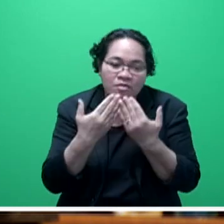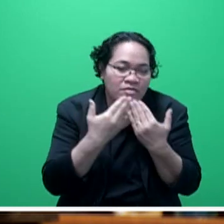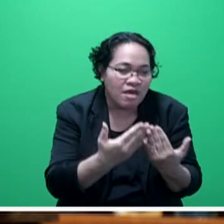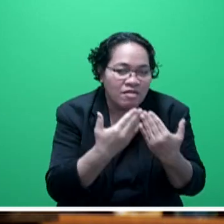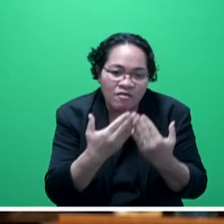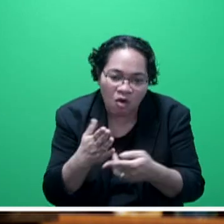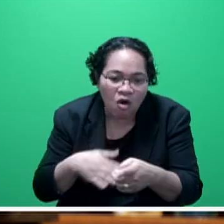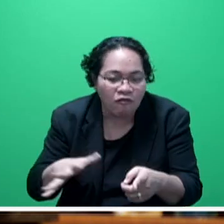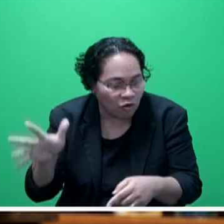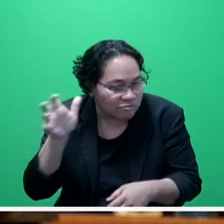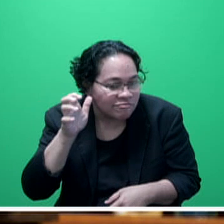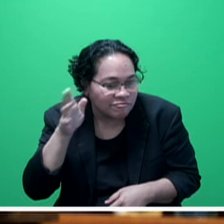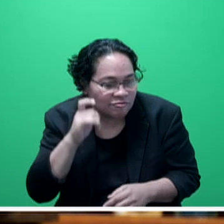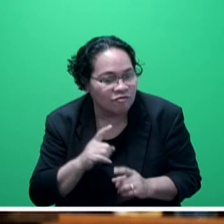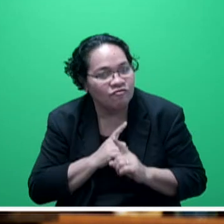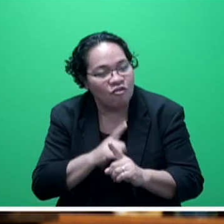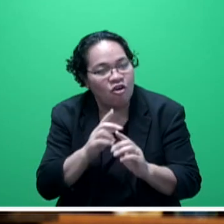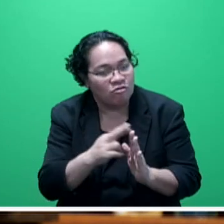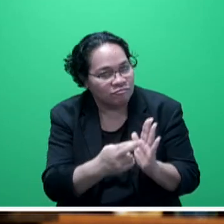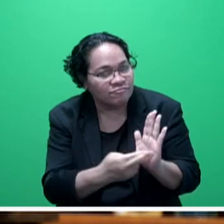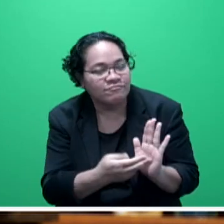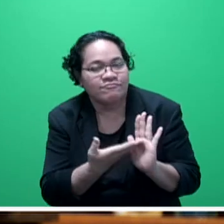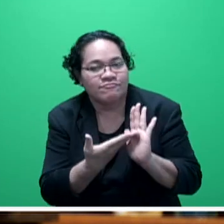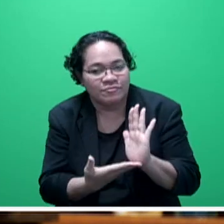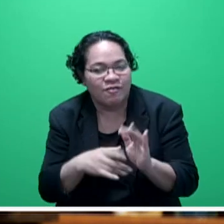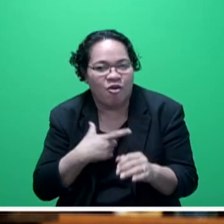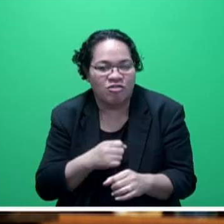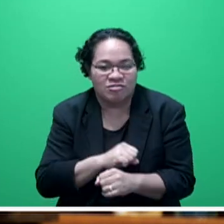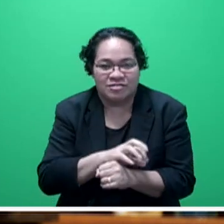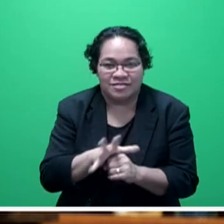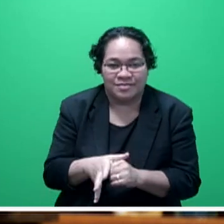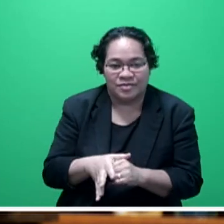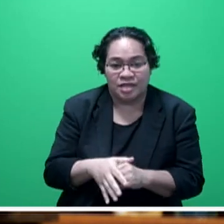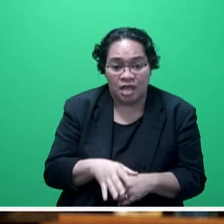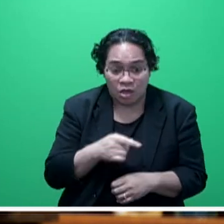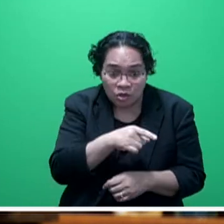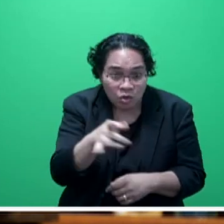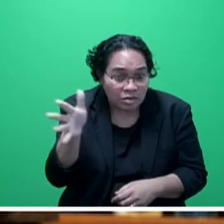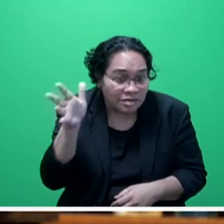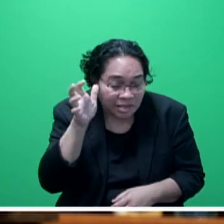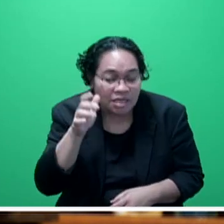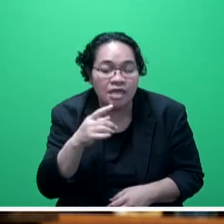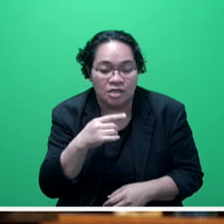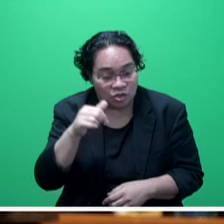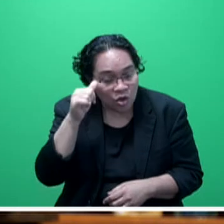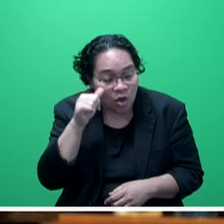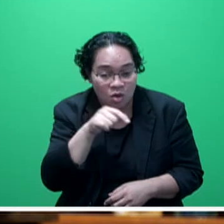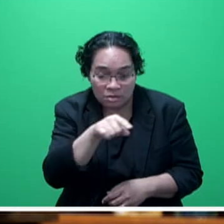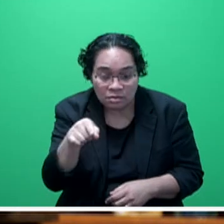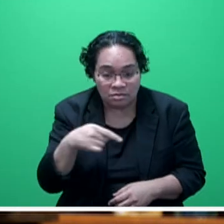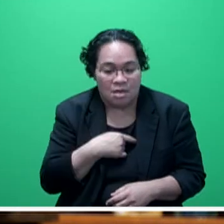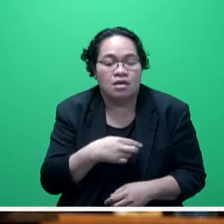To everyone listening in now, please know that each and every one of us has the power to mitigate the impact of